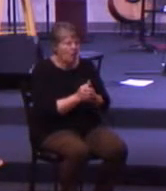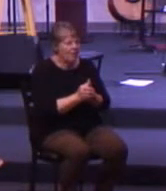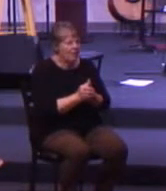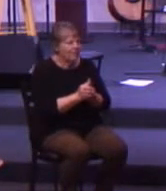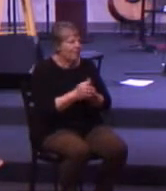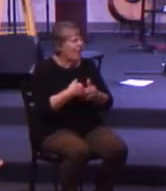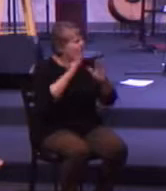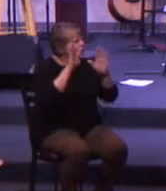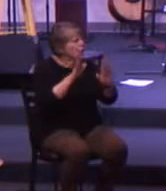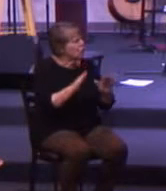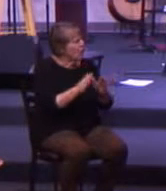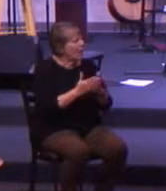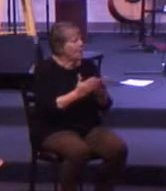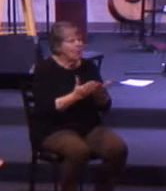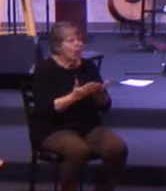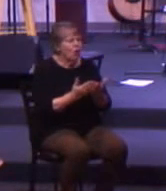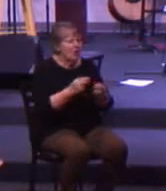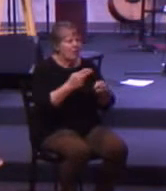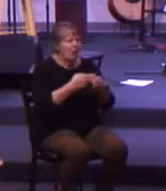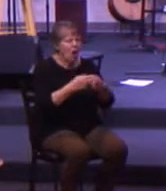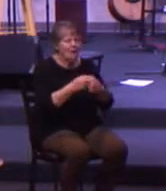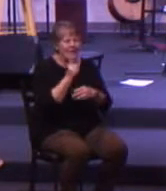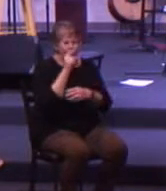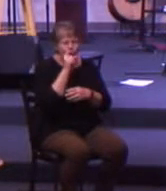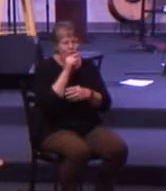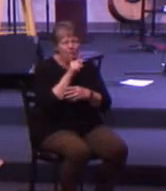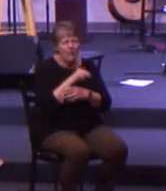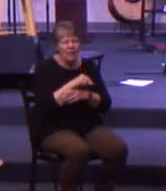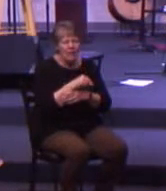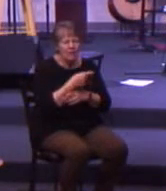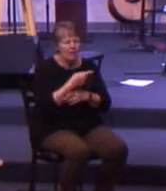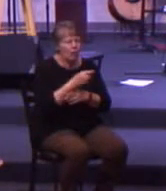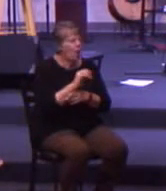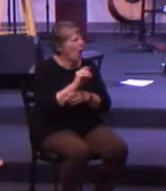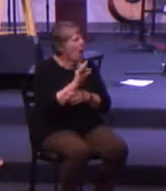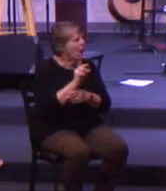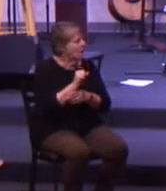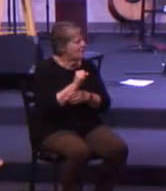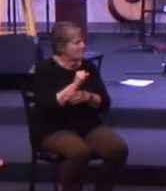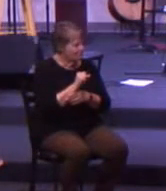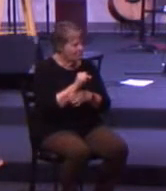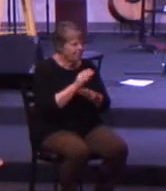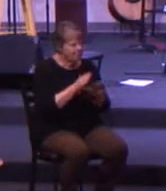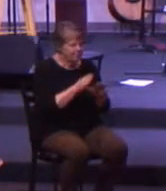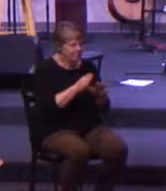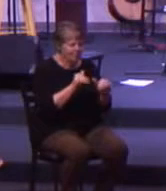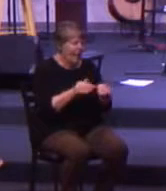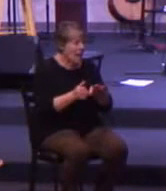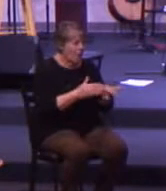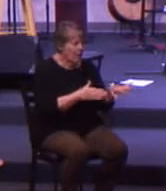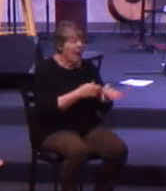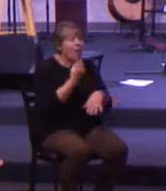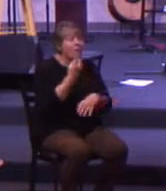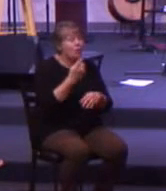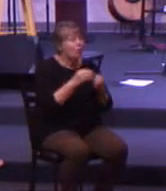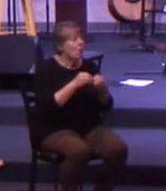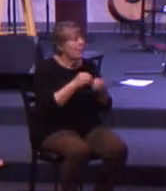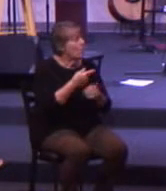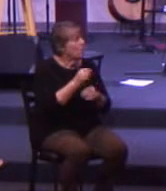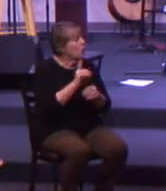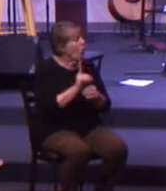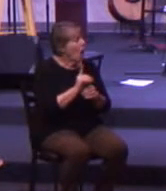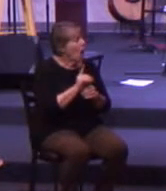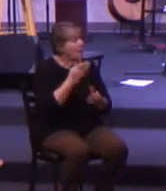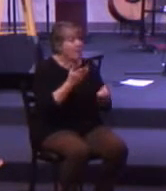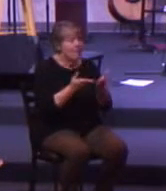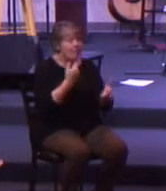Counterfeit Gods. Go check it out if you're struggling with any of those. There's one more God that I want to consider that we might be struggling with.